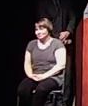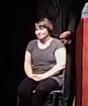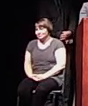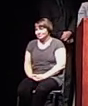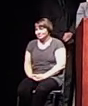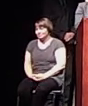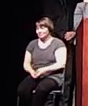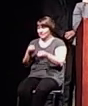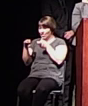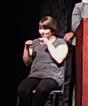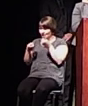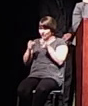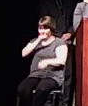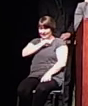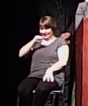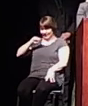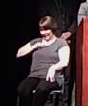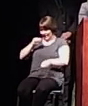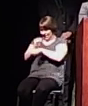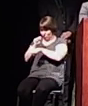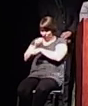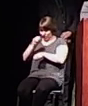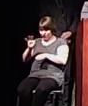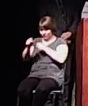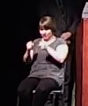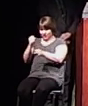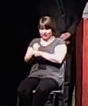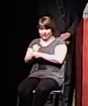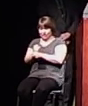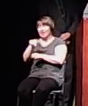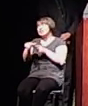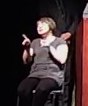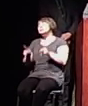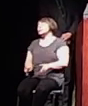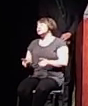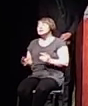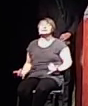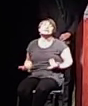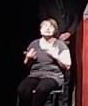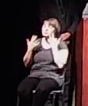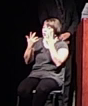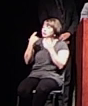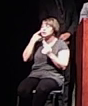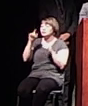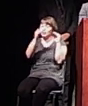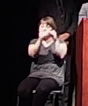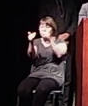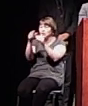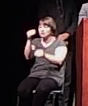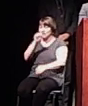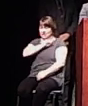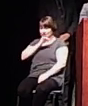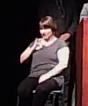The Management Senate Employee of the Year. This person is an inspiration to peers and staff and is